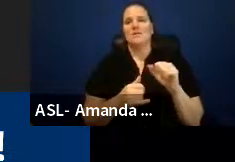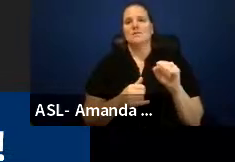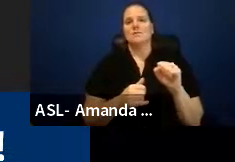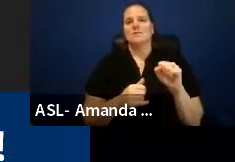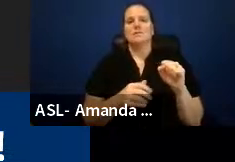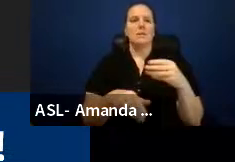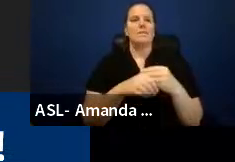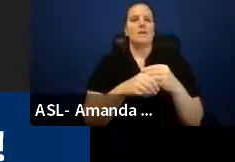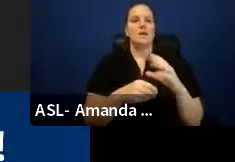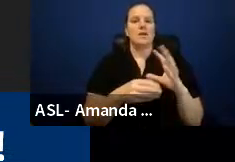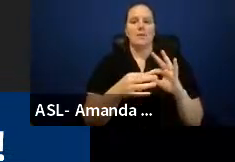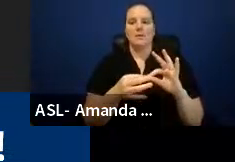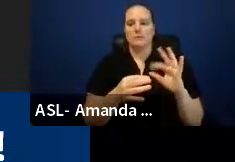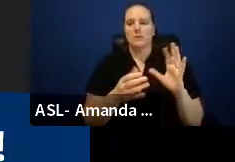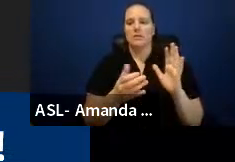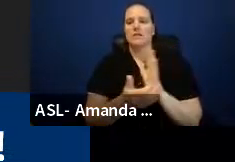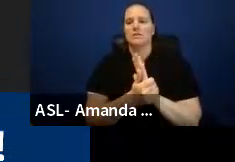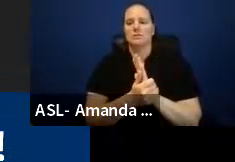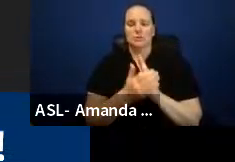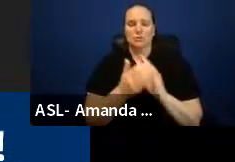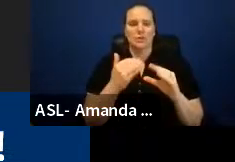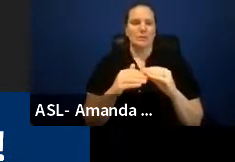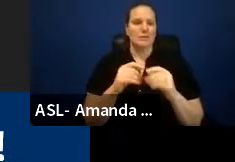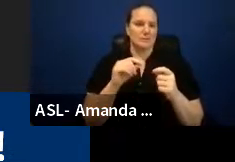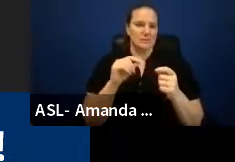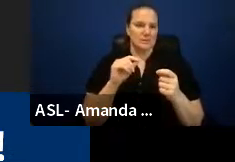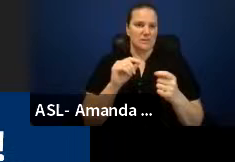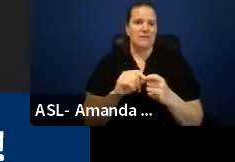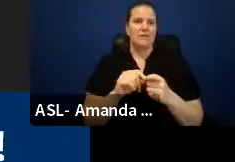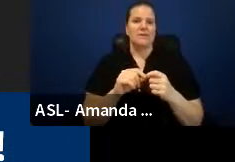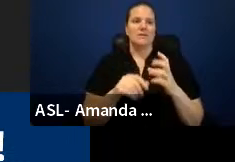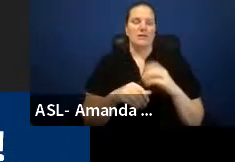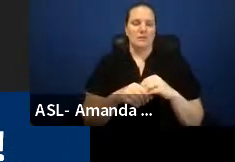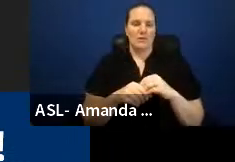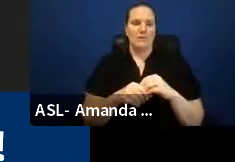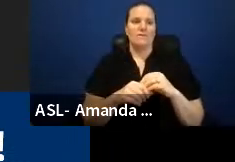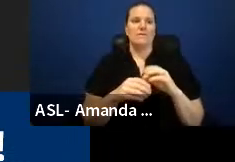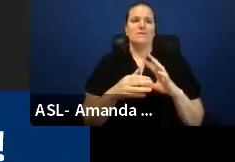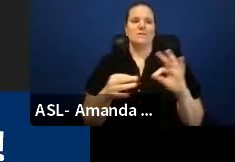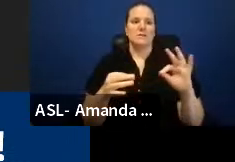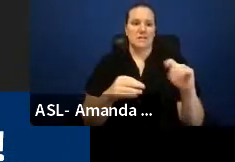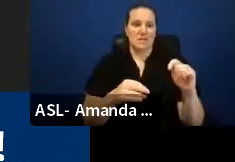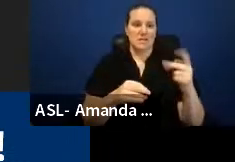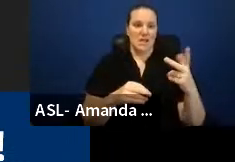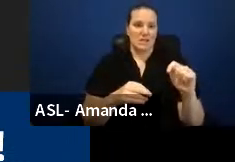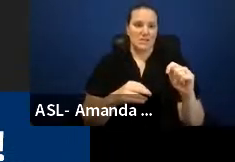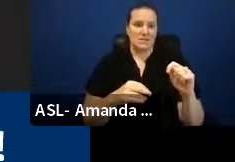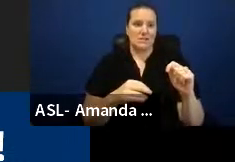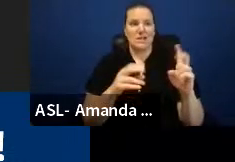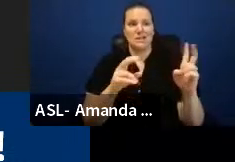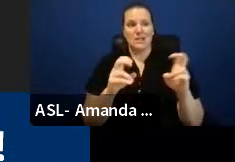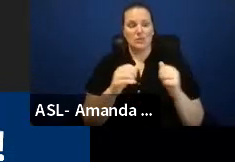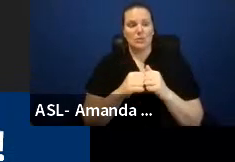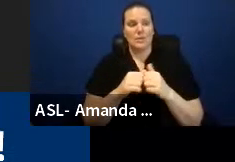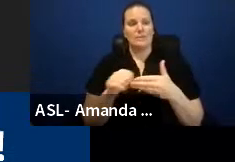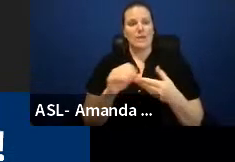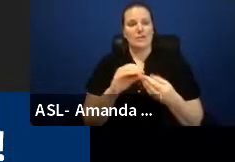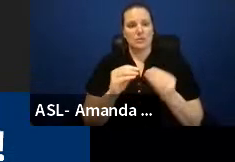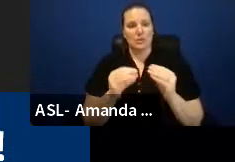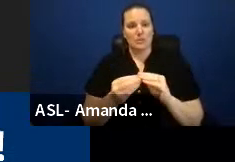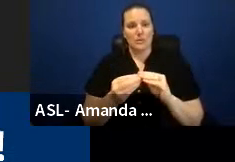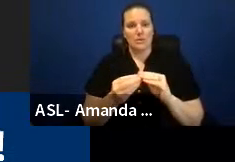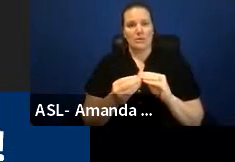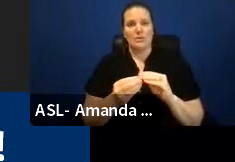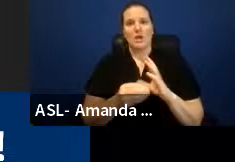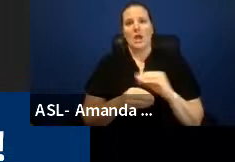comment. Attachments to emails must be specifically referenced in the comment text, including specific citations to page number and passage from